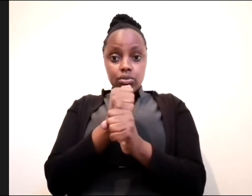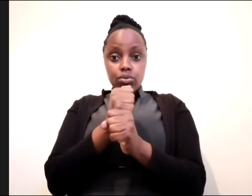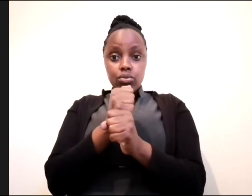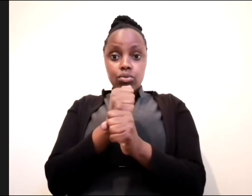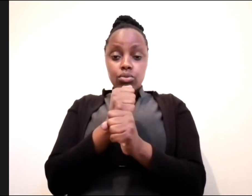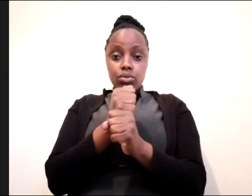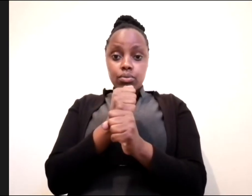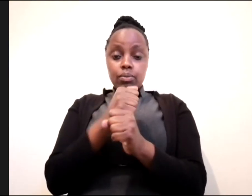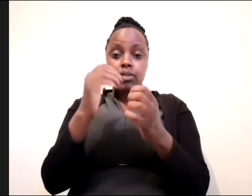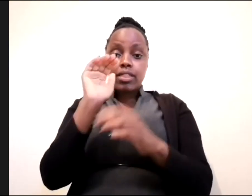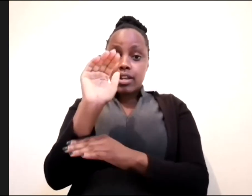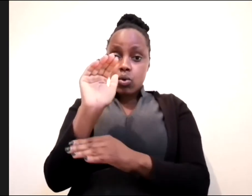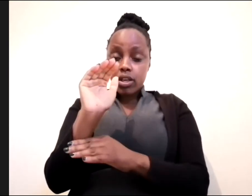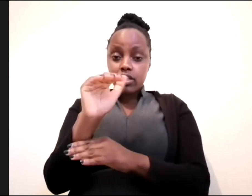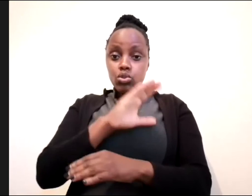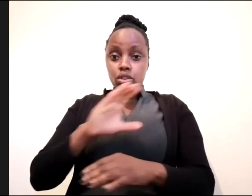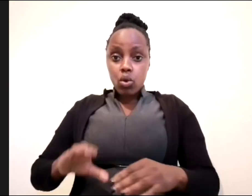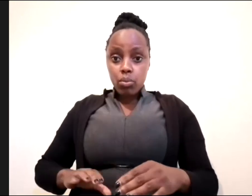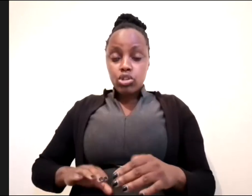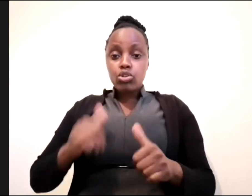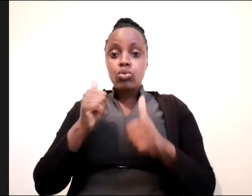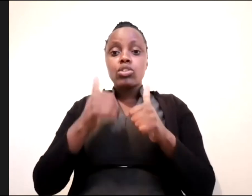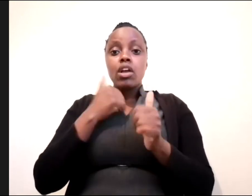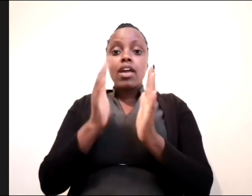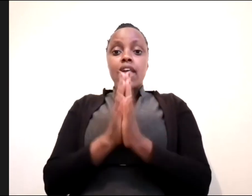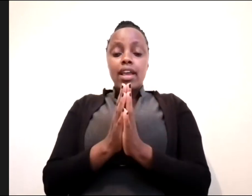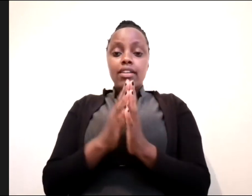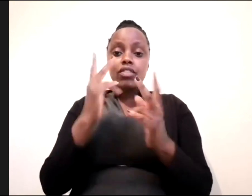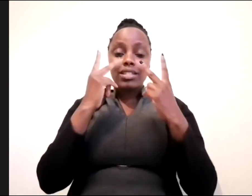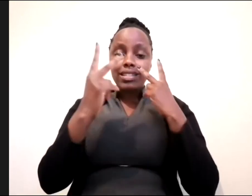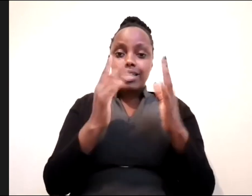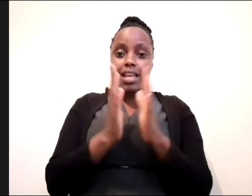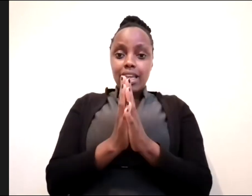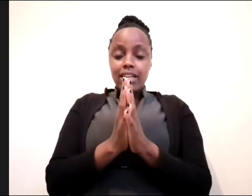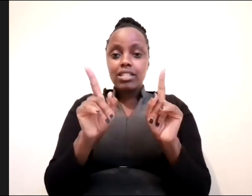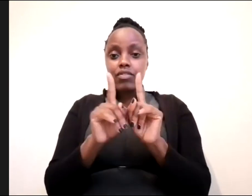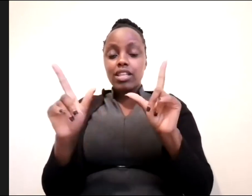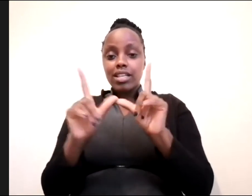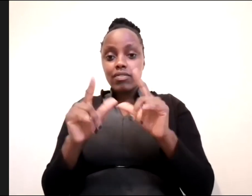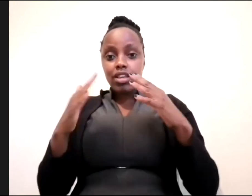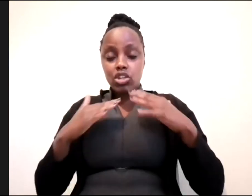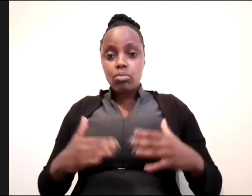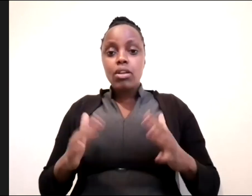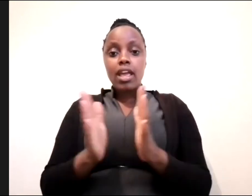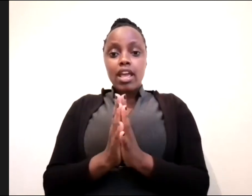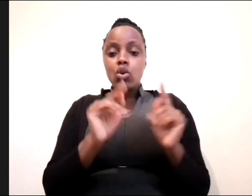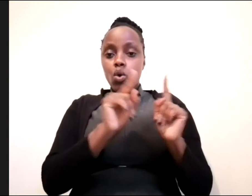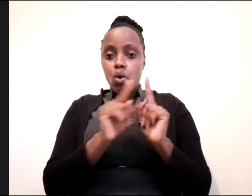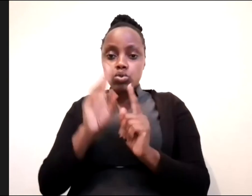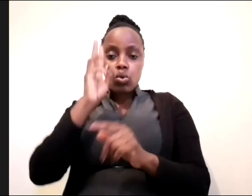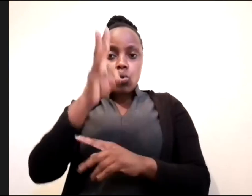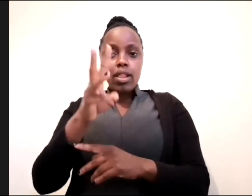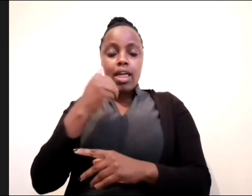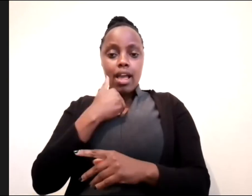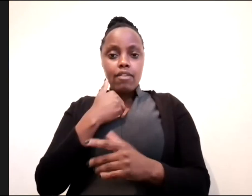the request to the commission. It seems it's foreseen first that it is the certification bodies, but we will like also, and